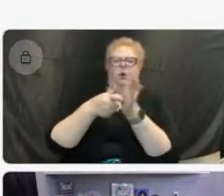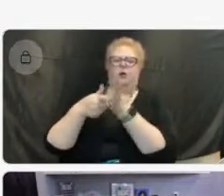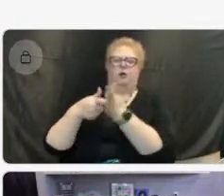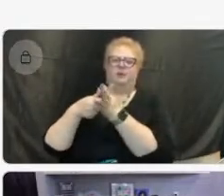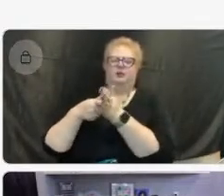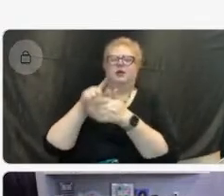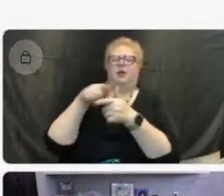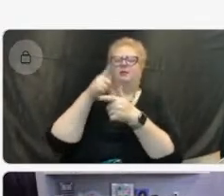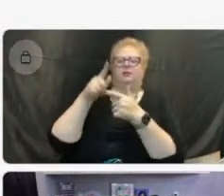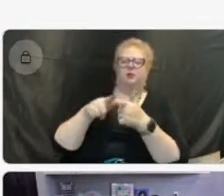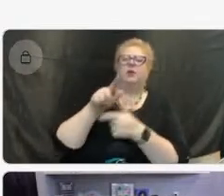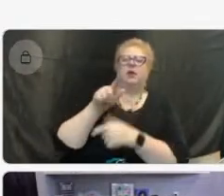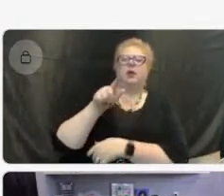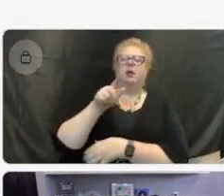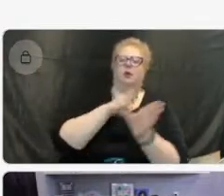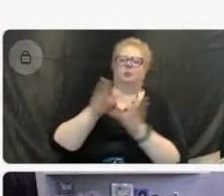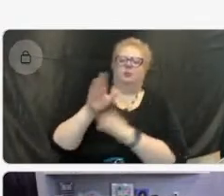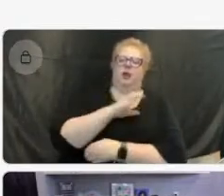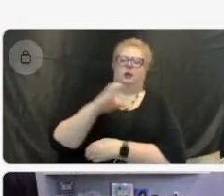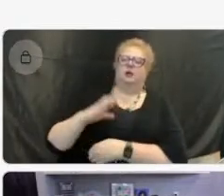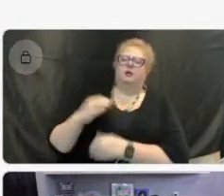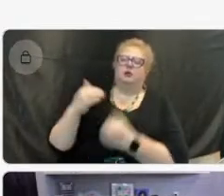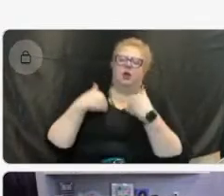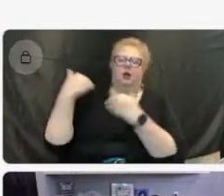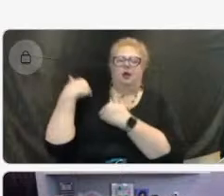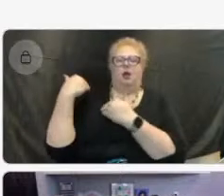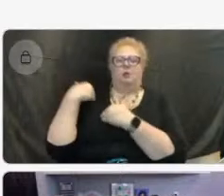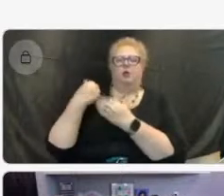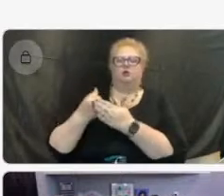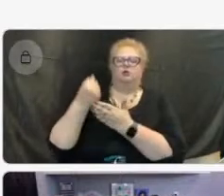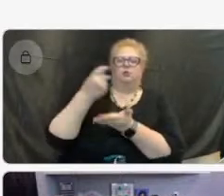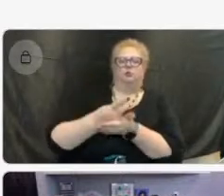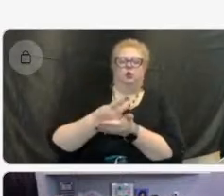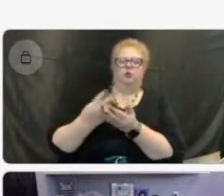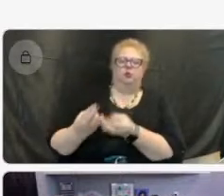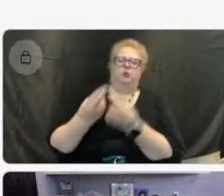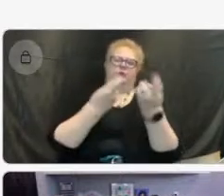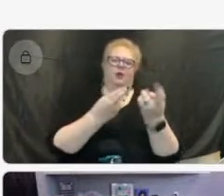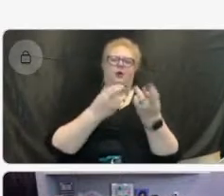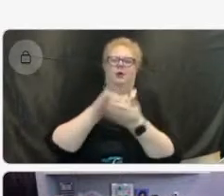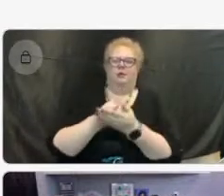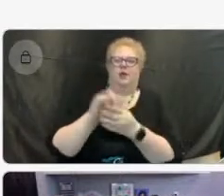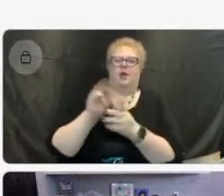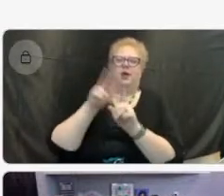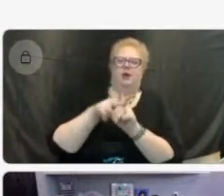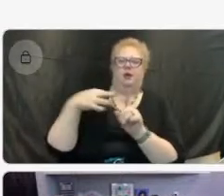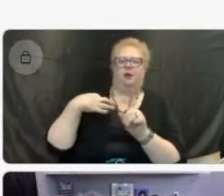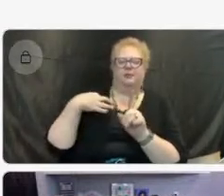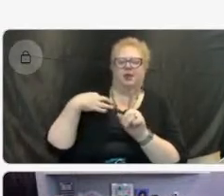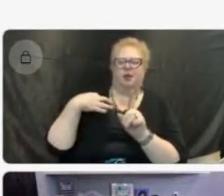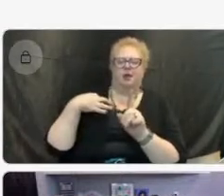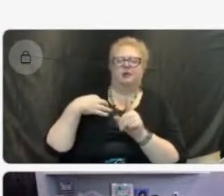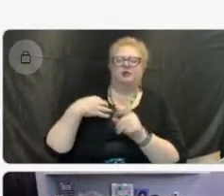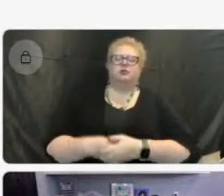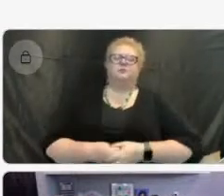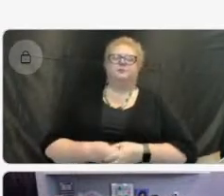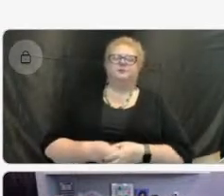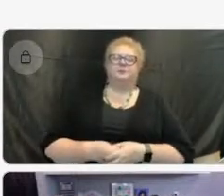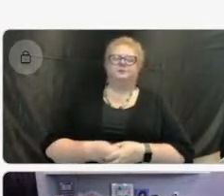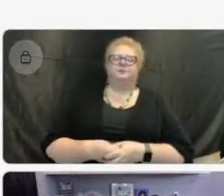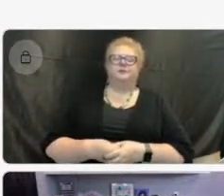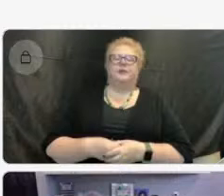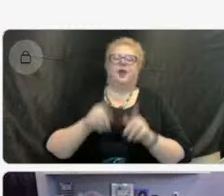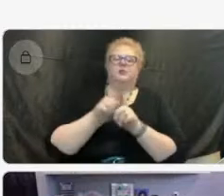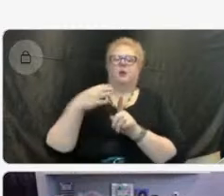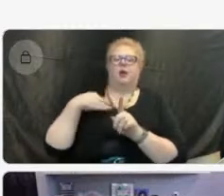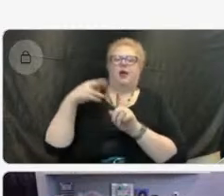Commission had an obligation to pass or to approve of that application. As the applicant